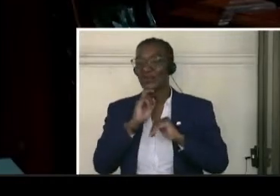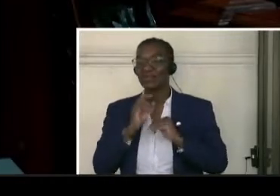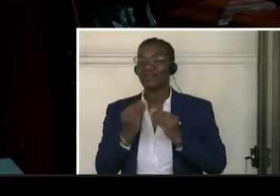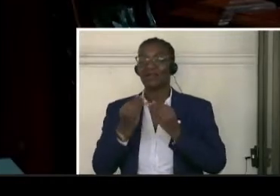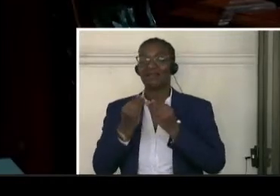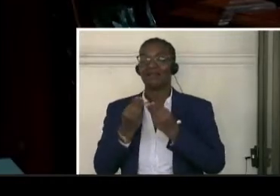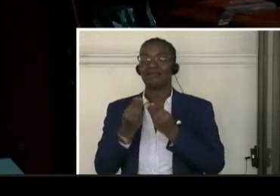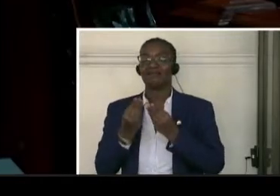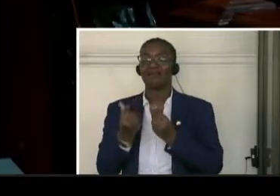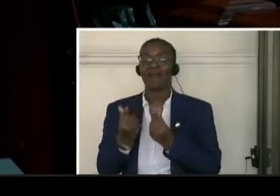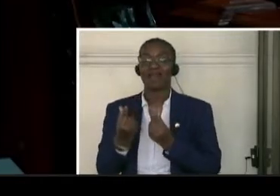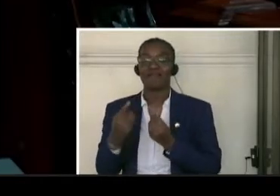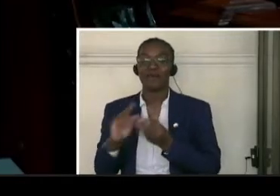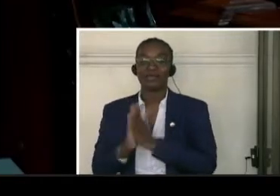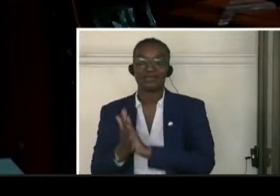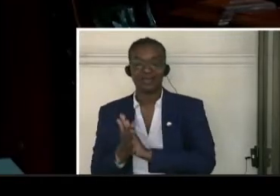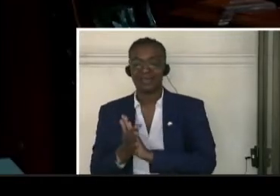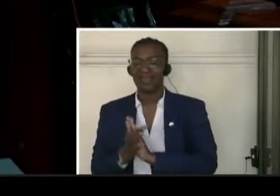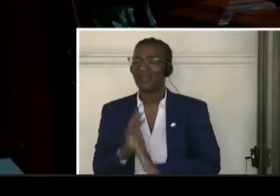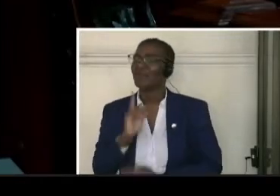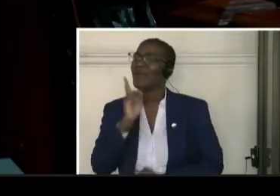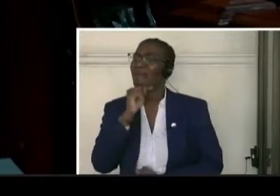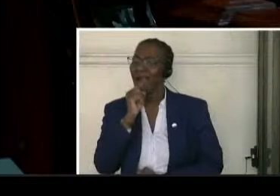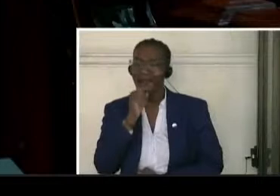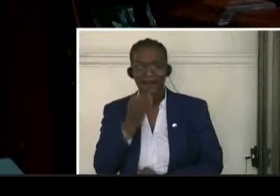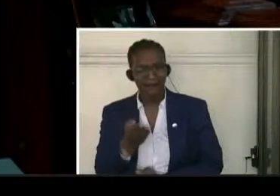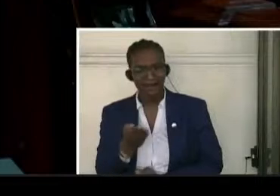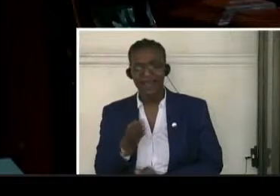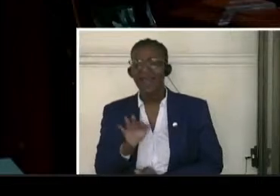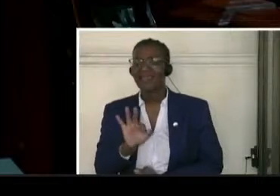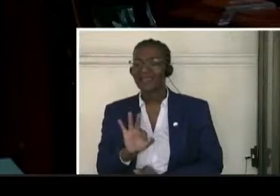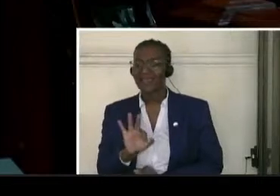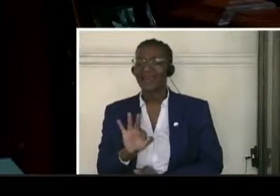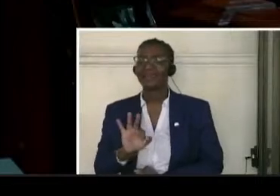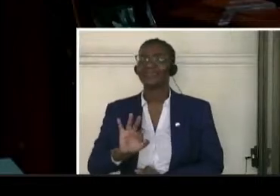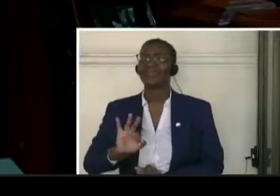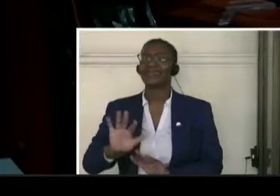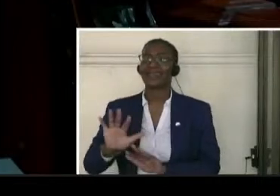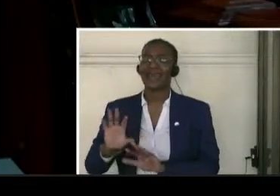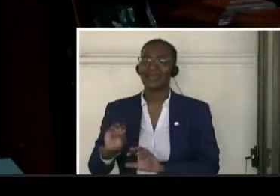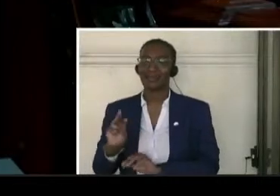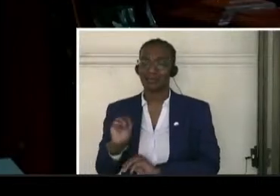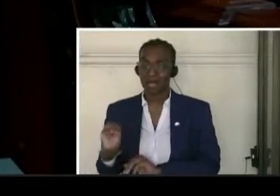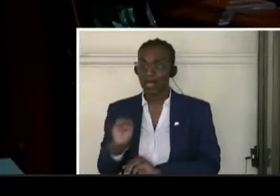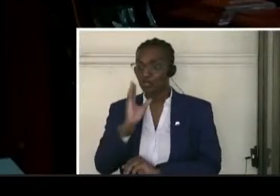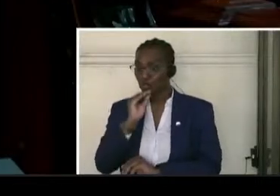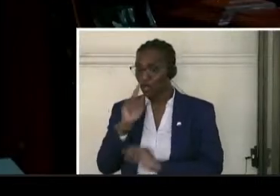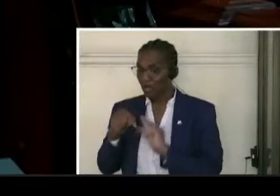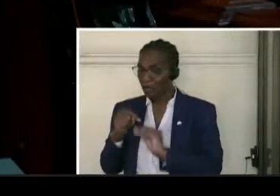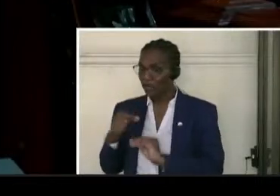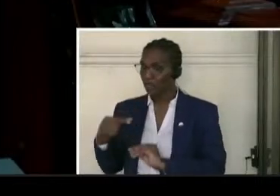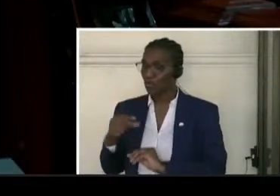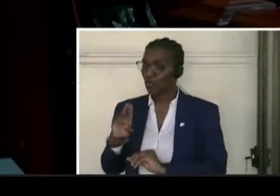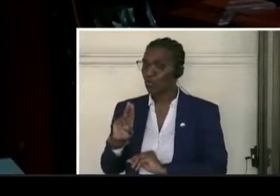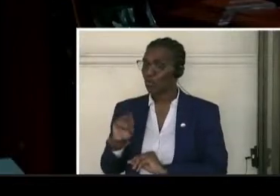disaster. It's a myth. By the way, the 397 million that Honorable Kumete is talking about,